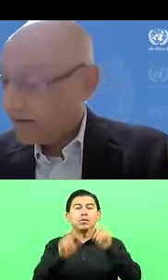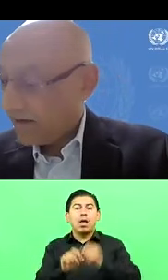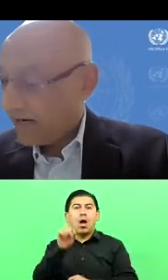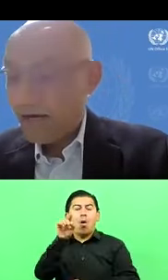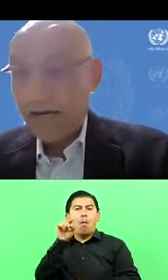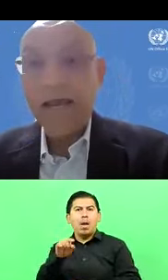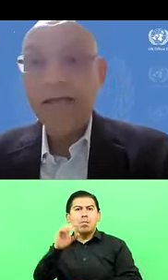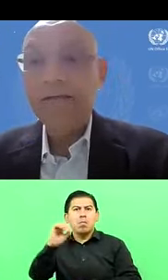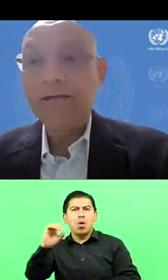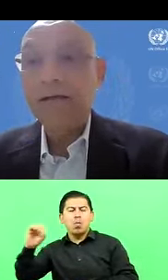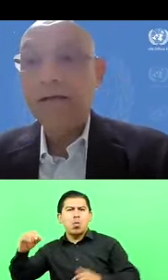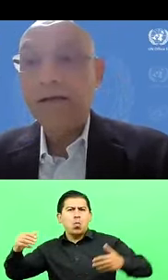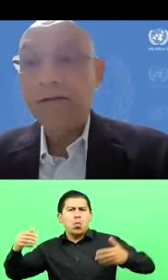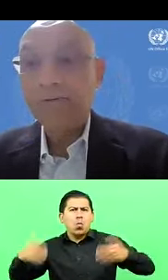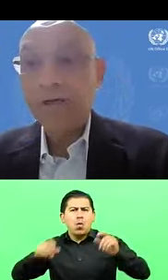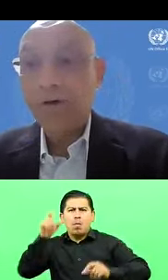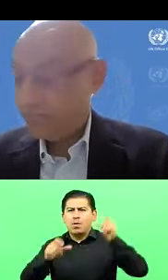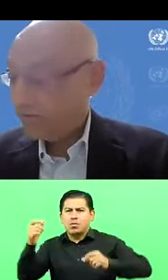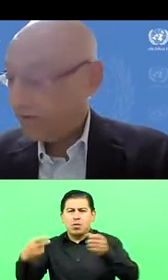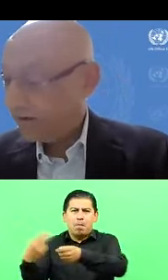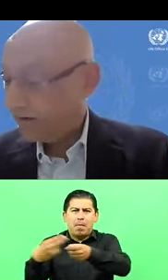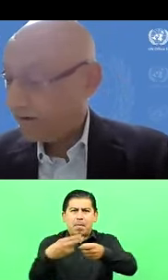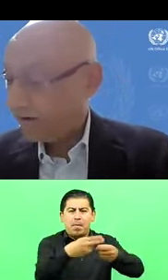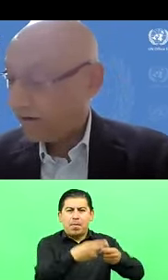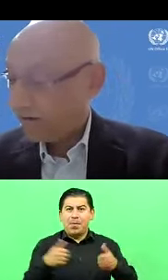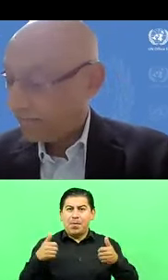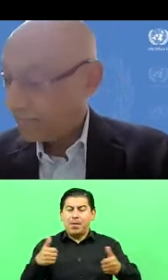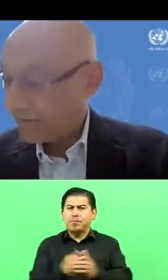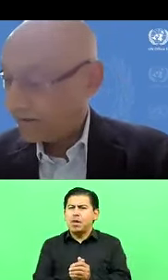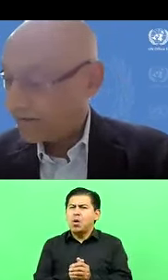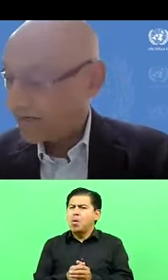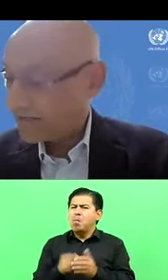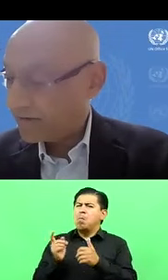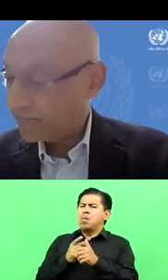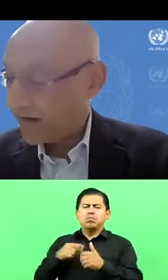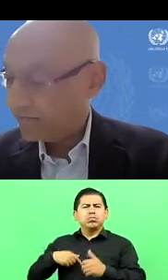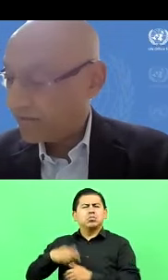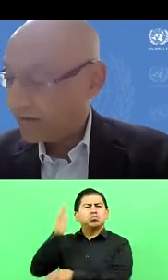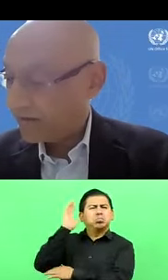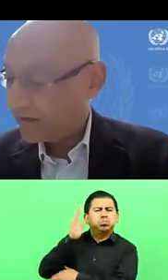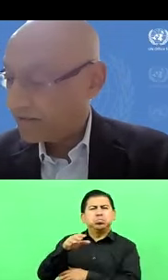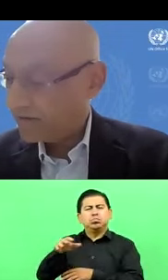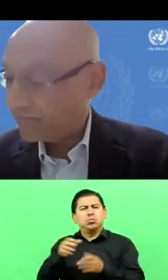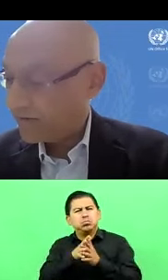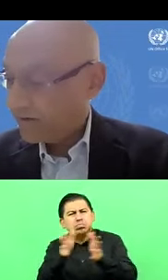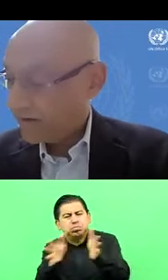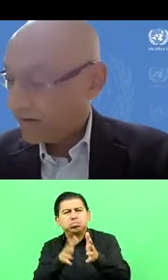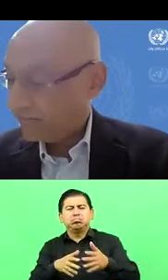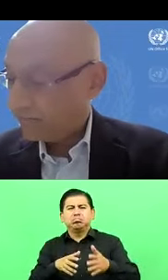remarks. And to kick off this session, we have the